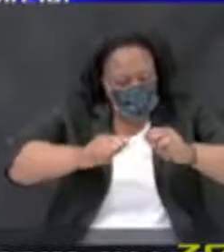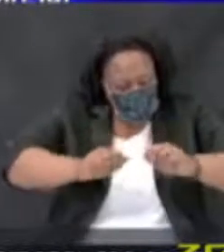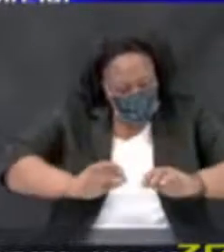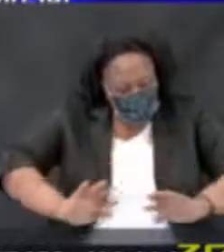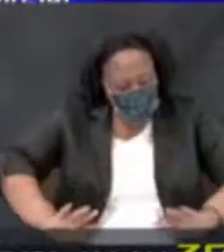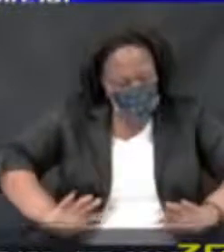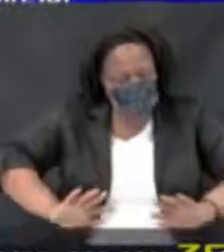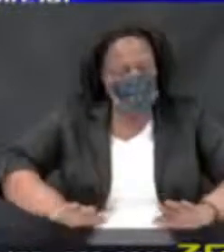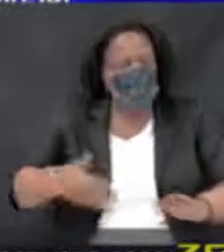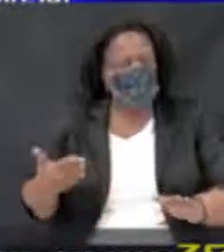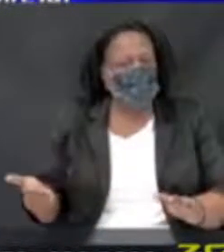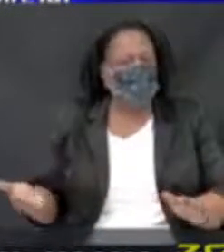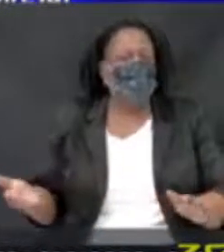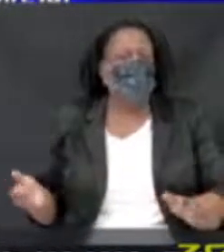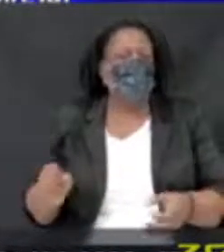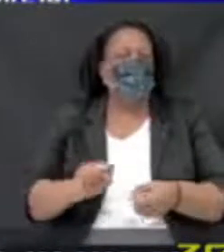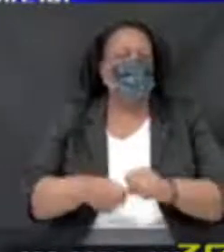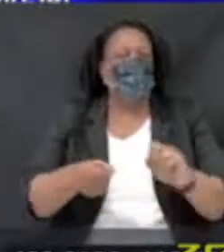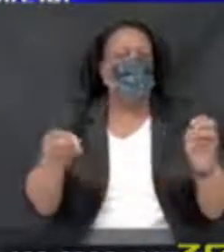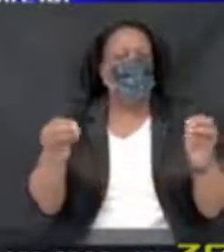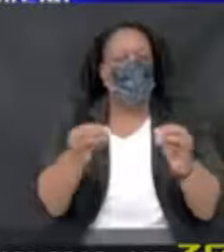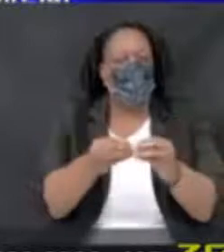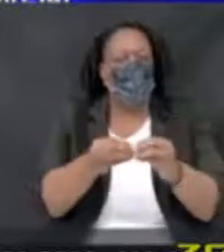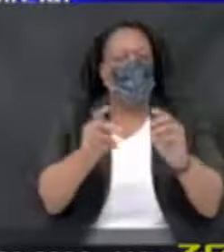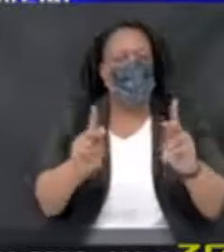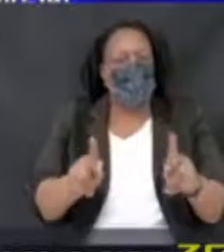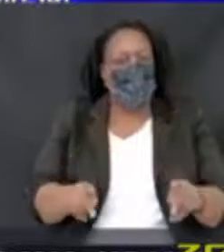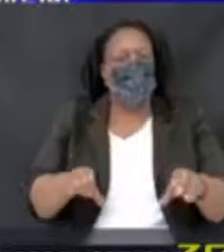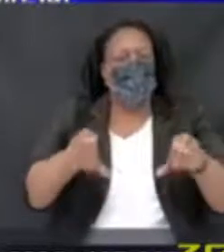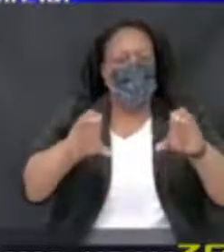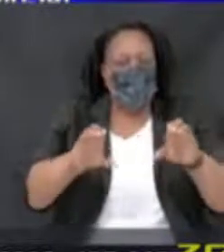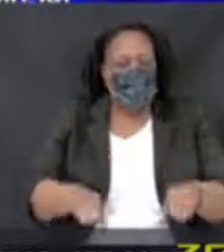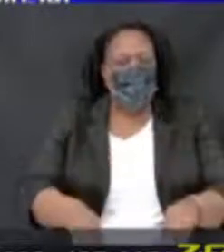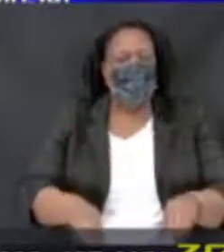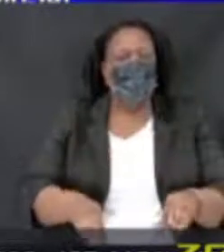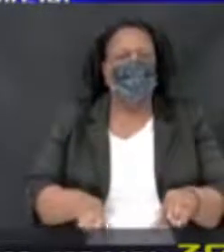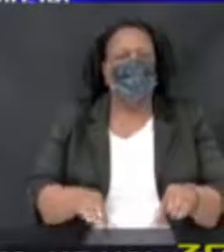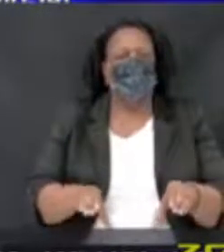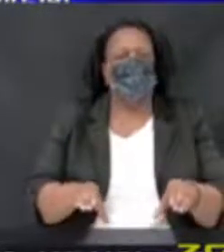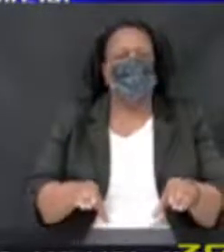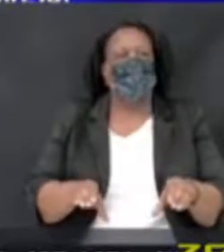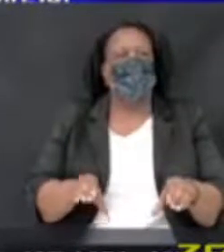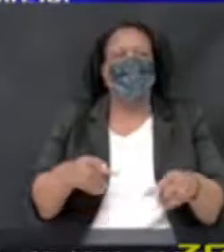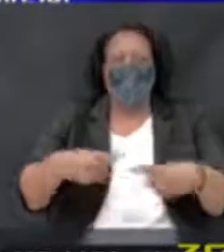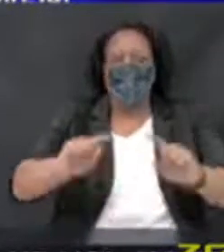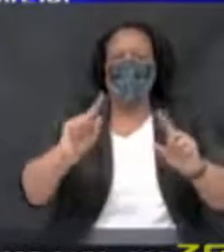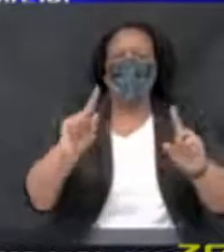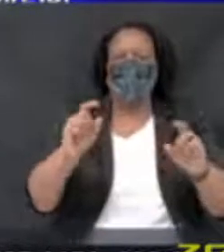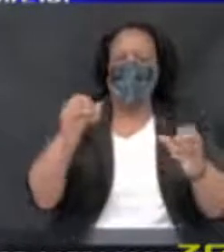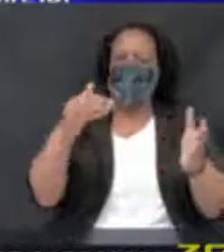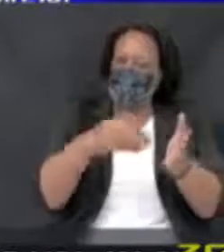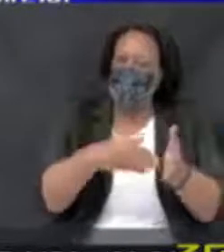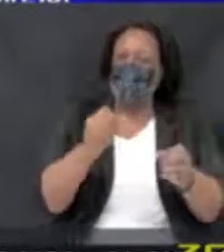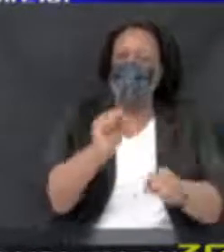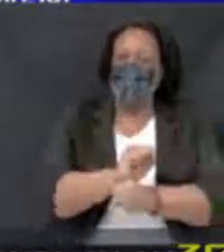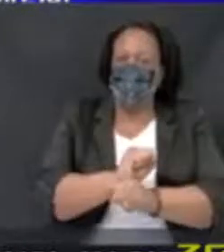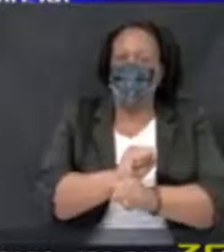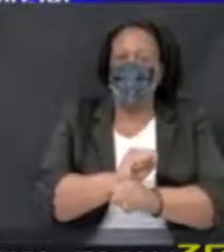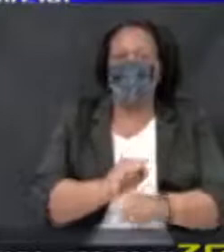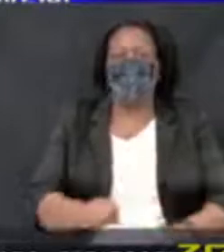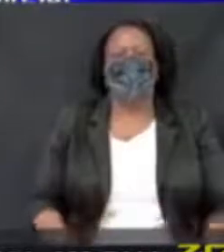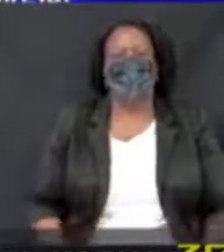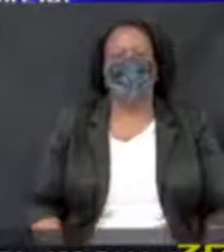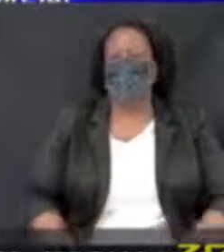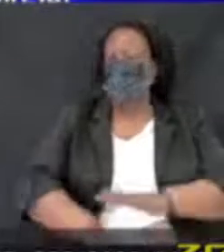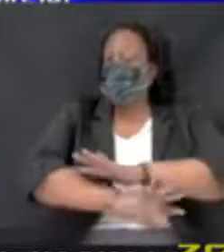sense of normalcy while keeping you safe. The question to be asked is, could the same thing that is happening